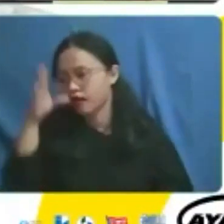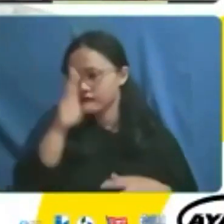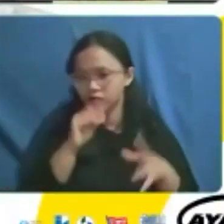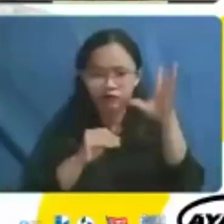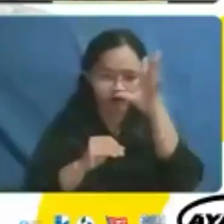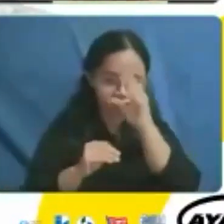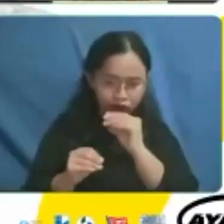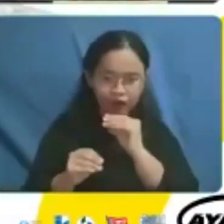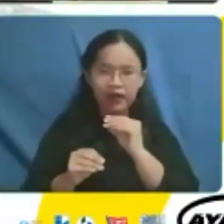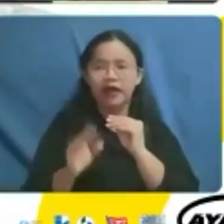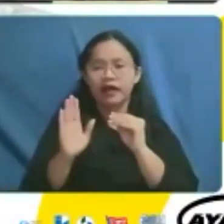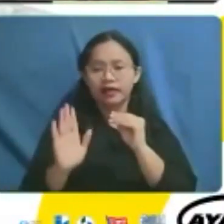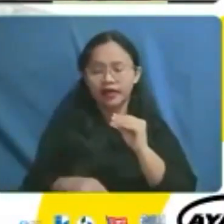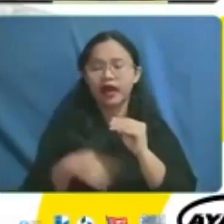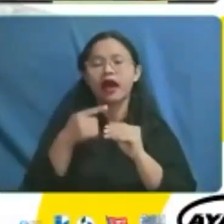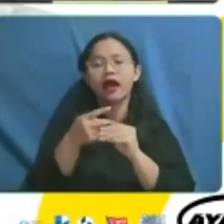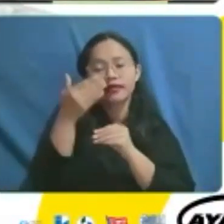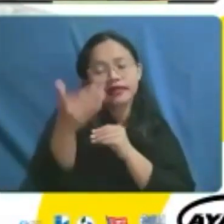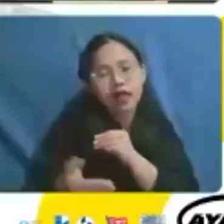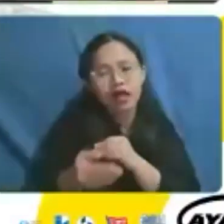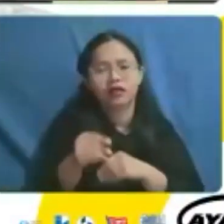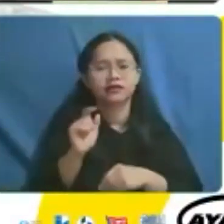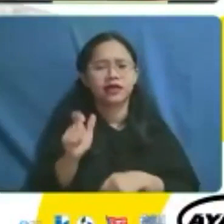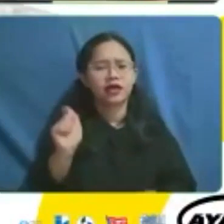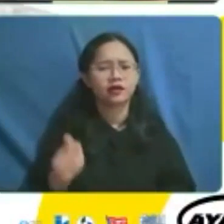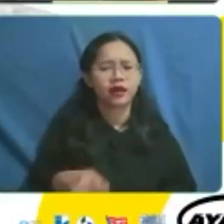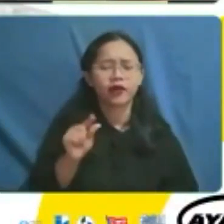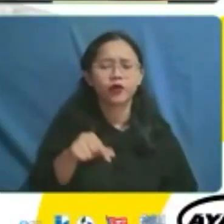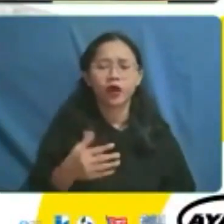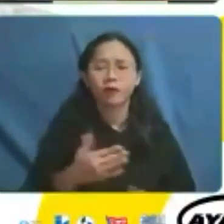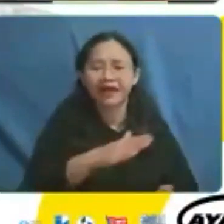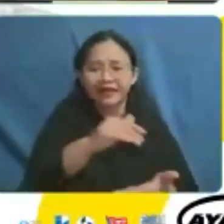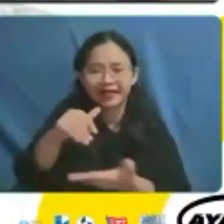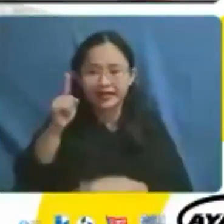prioritize actions and then also measure progress moving forward?